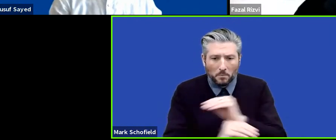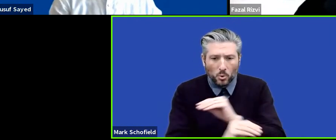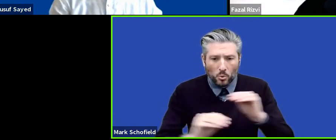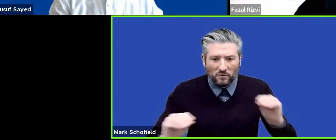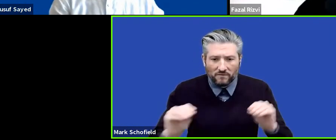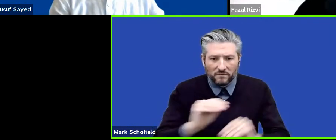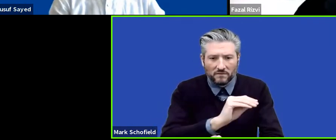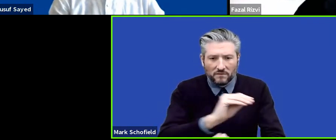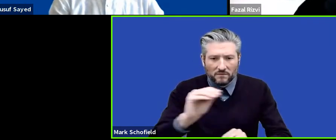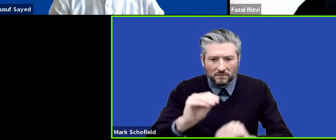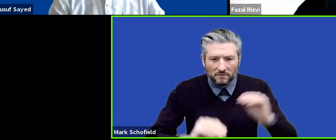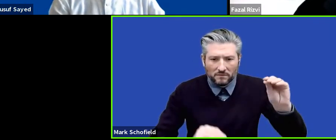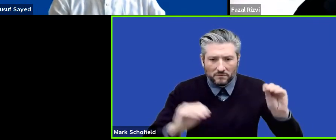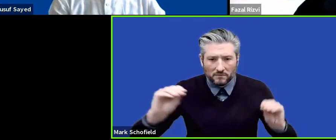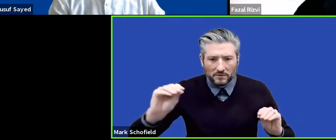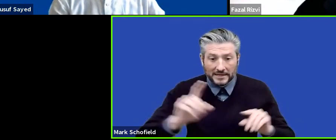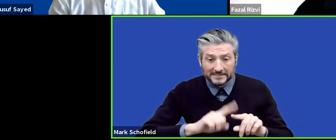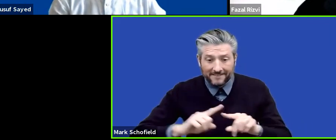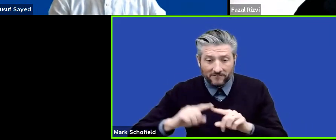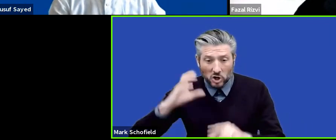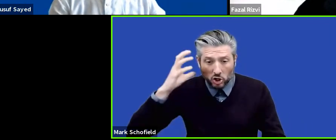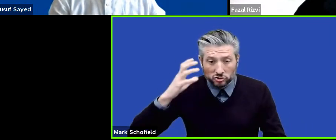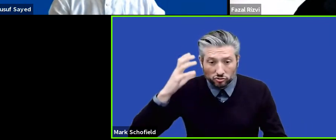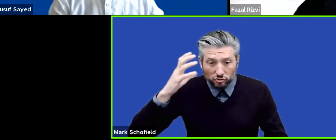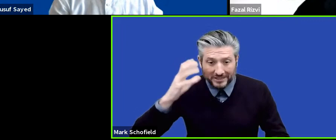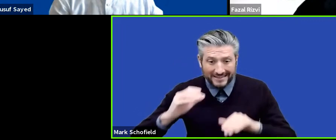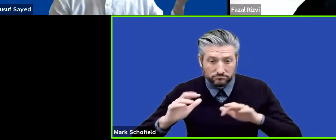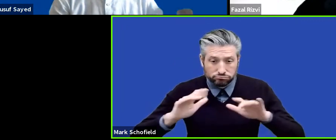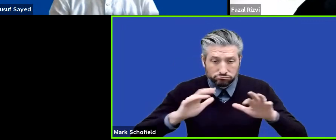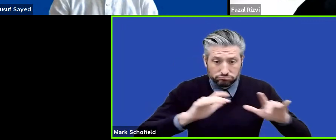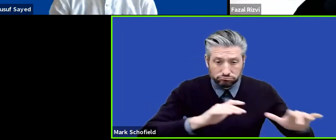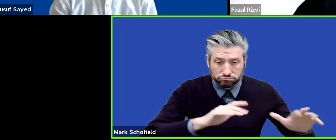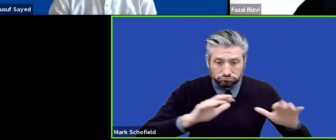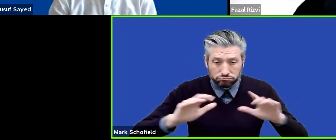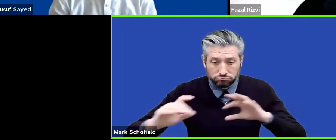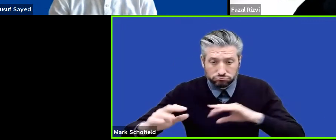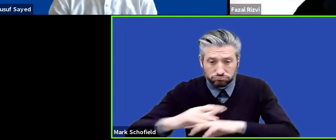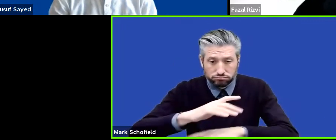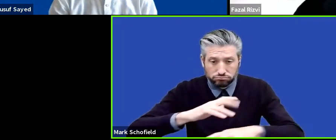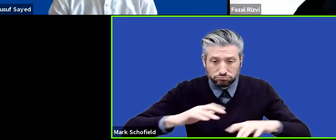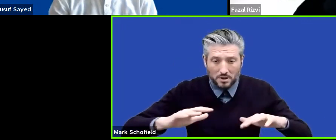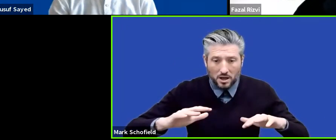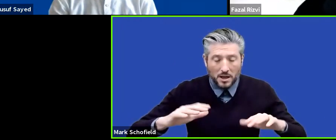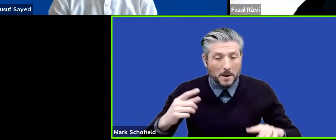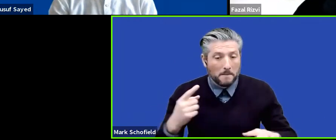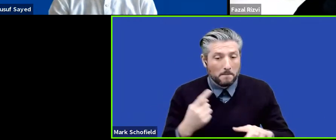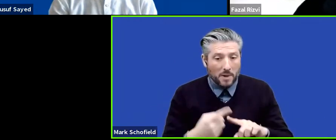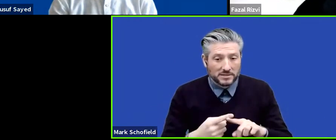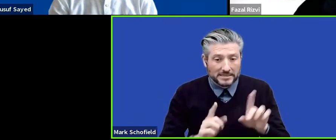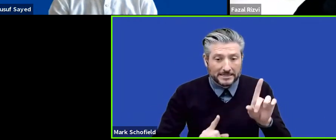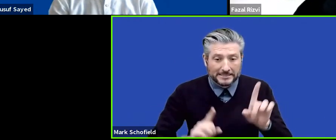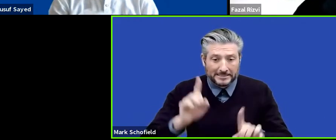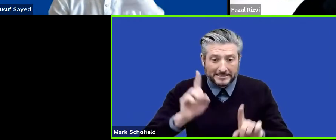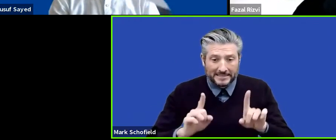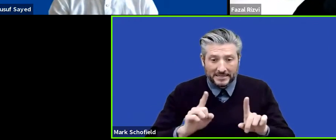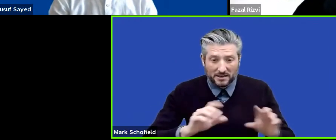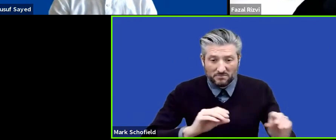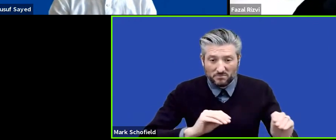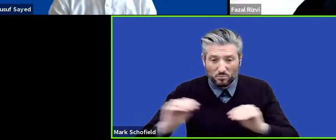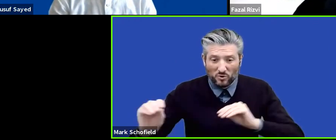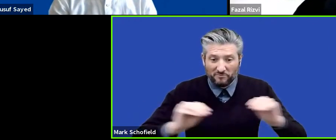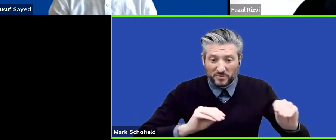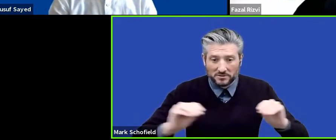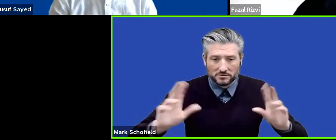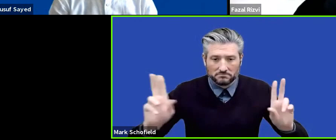from cities to rural areas, declined. And as a result, that helped as well.